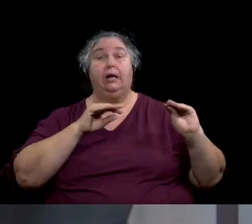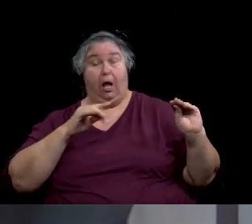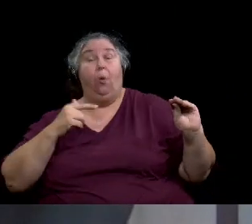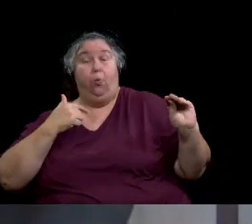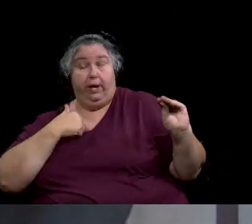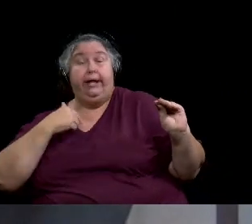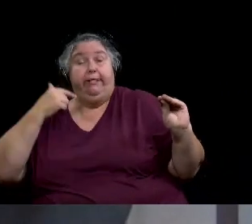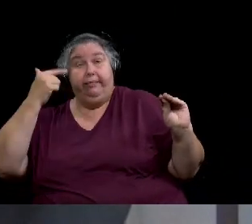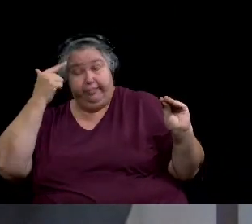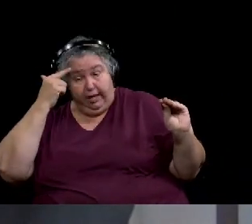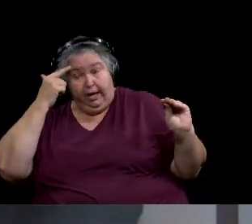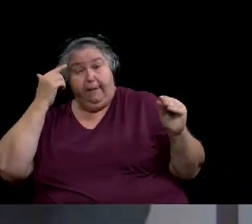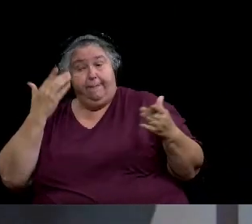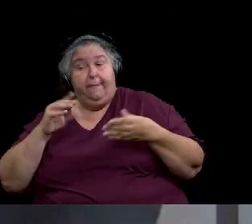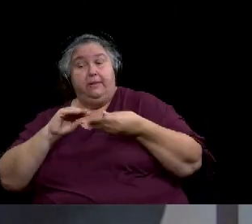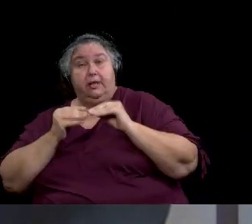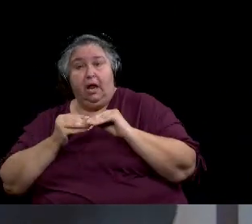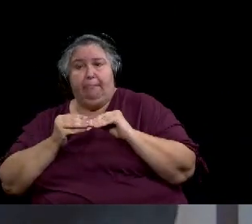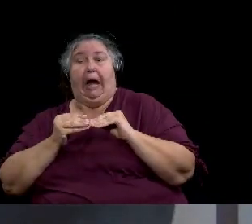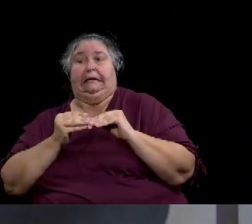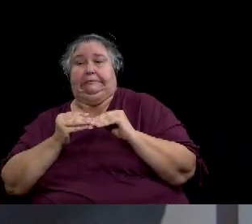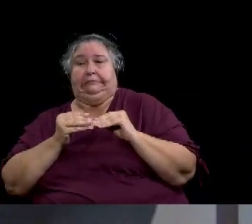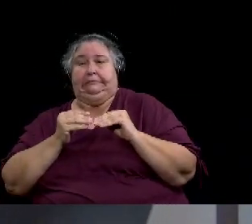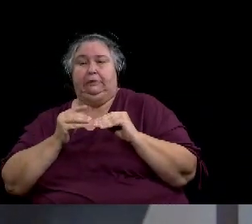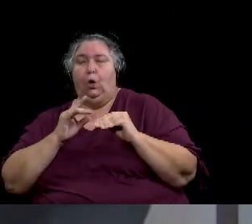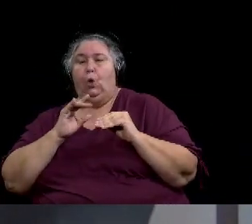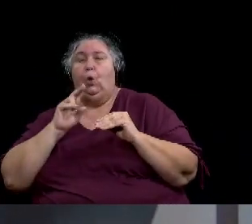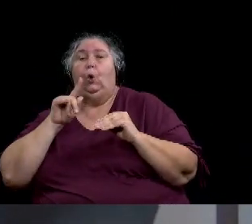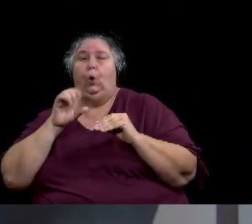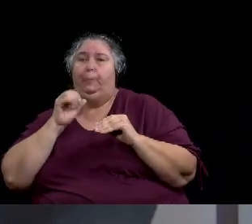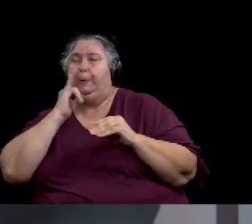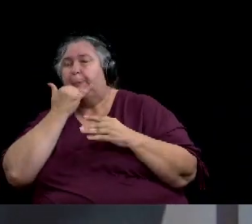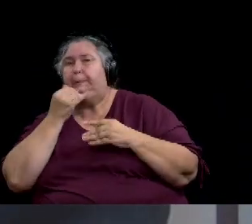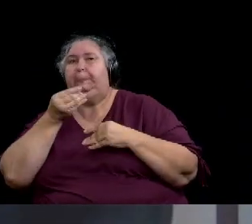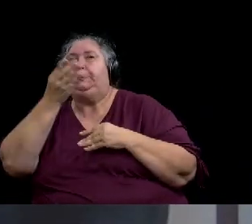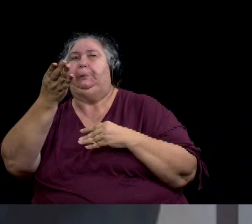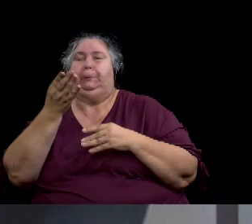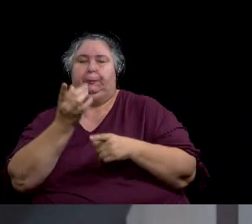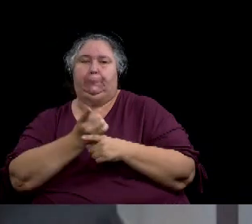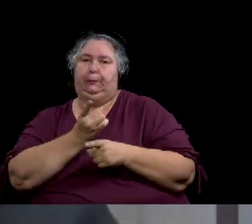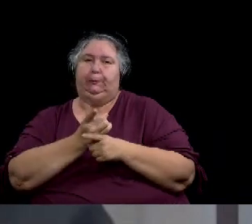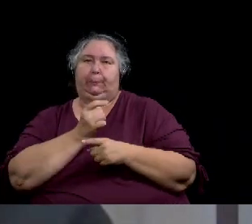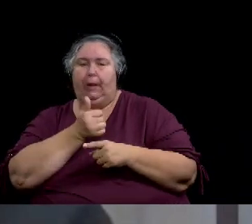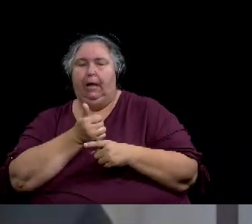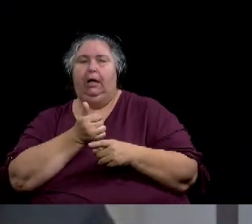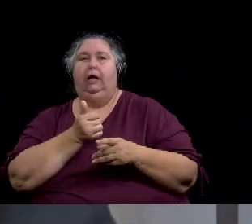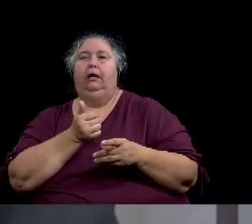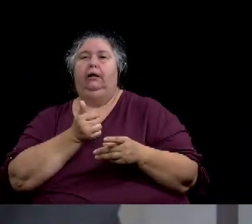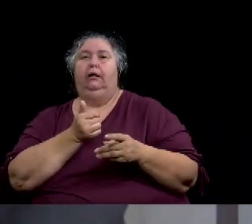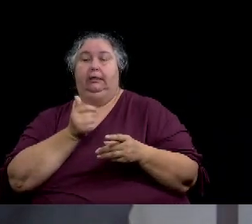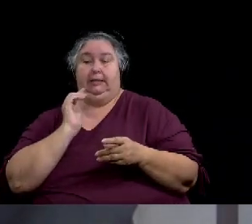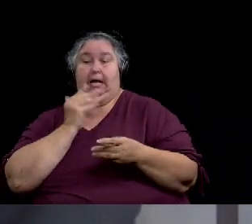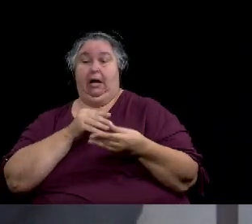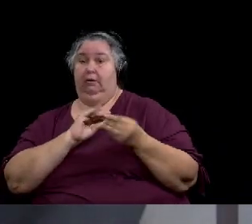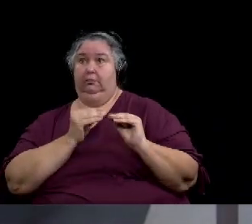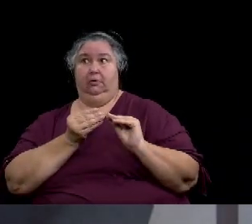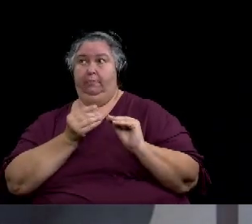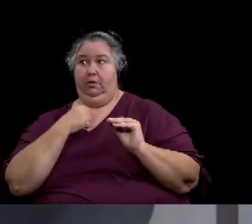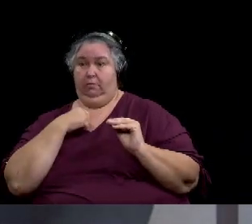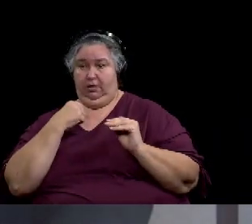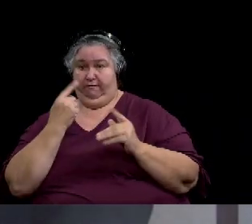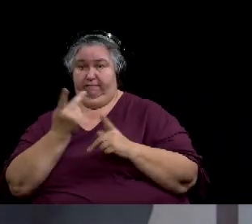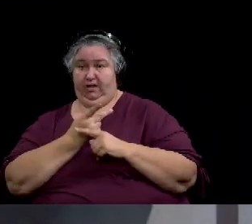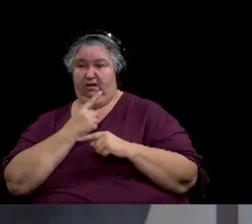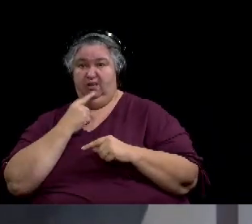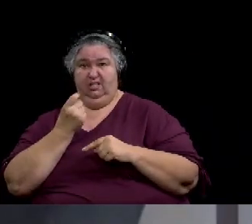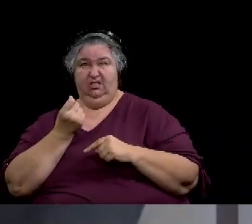maybe some of the numbers they were receiving from the various entities may not be correct, because our number shows to be less